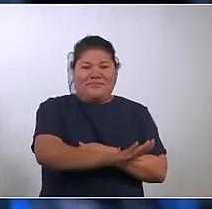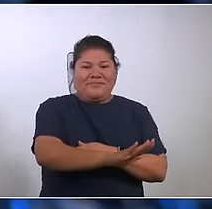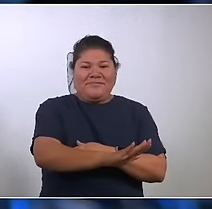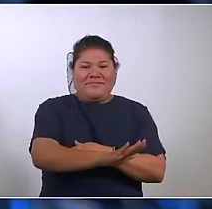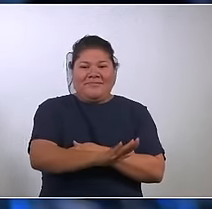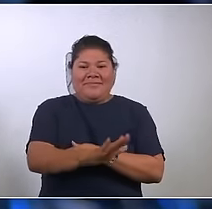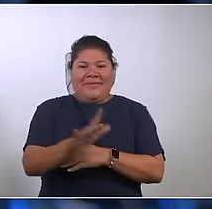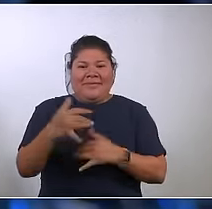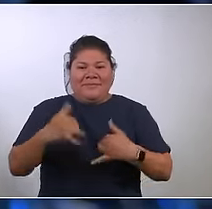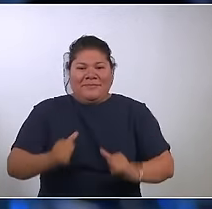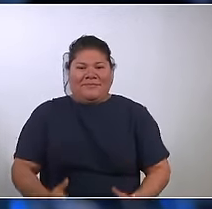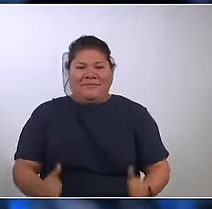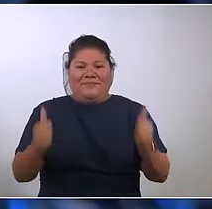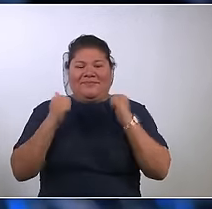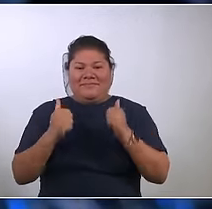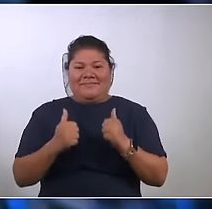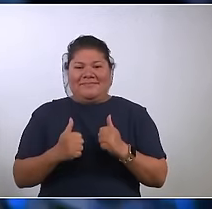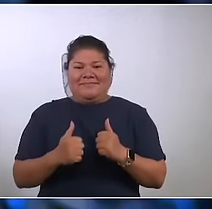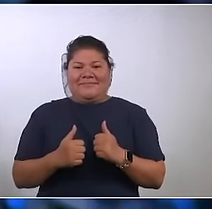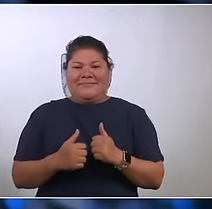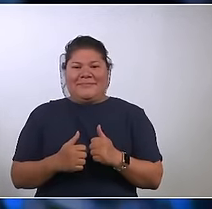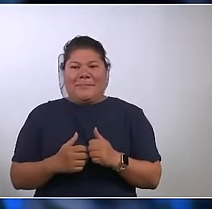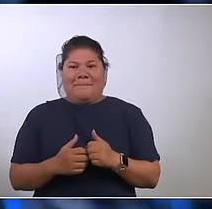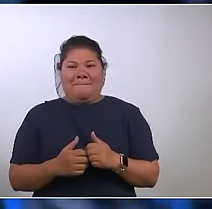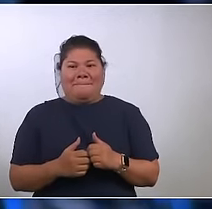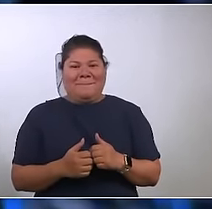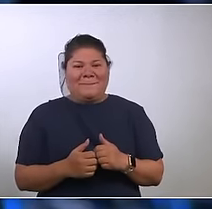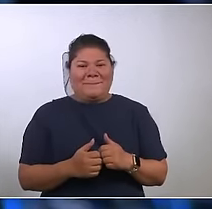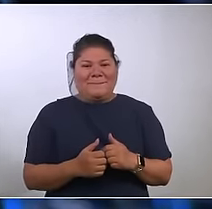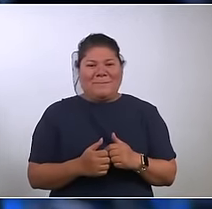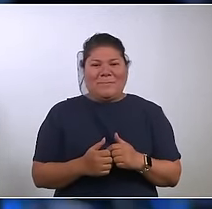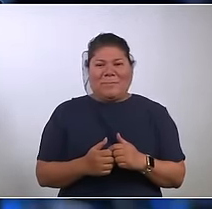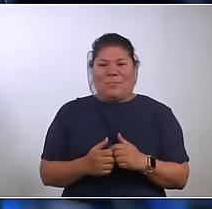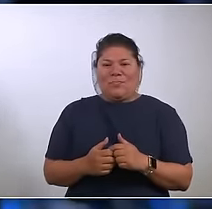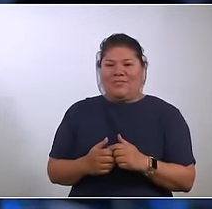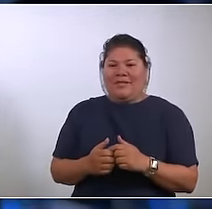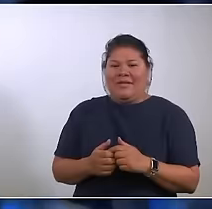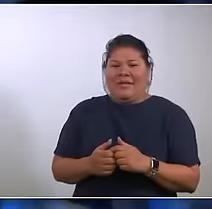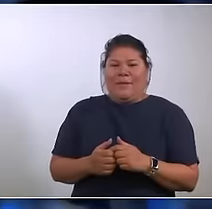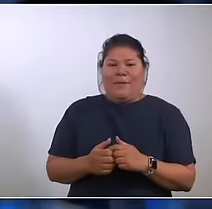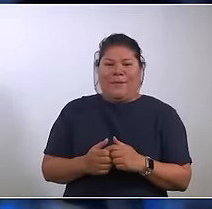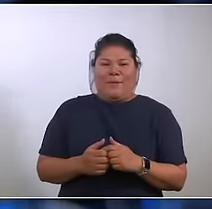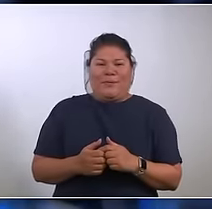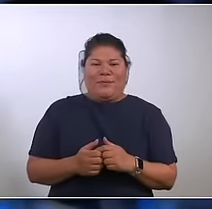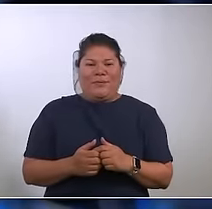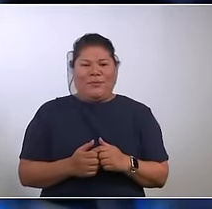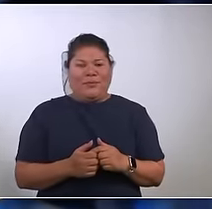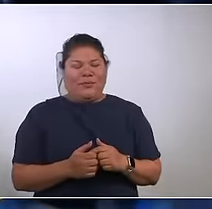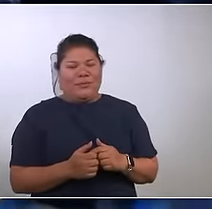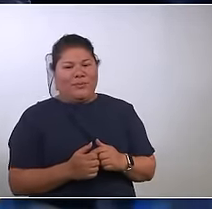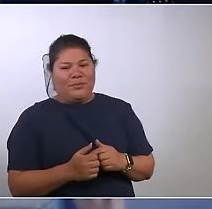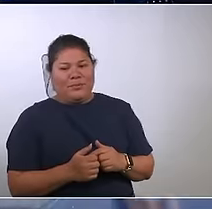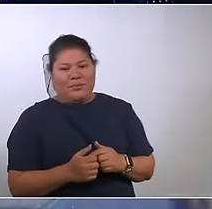and they lived, y vivieron. Hallelujah, hallelujah, hallelujah. Yeah.